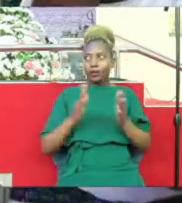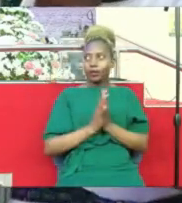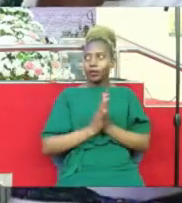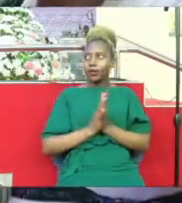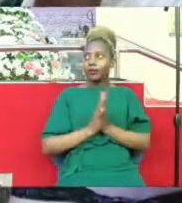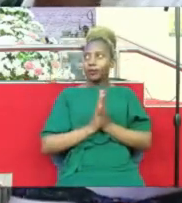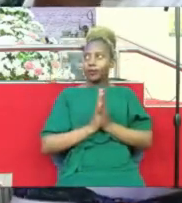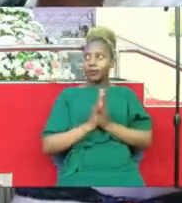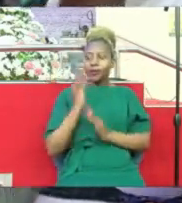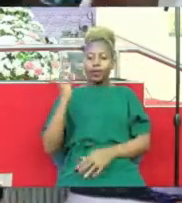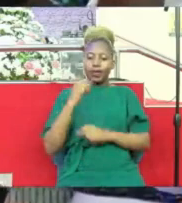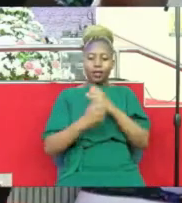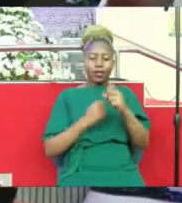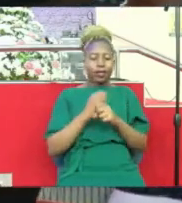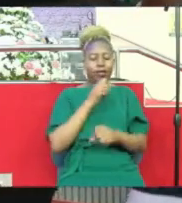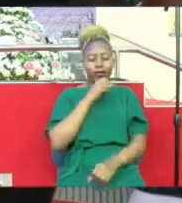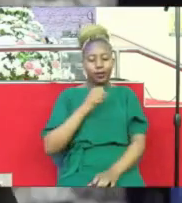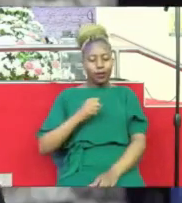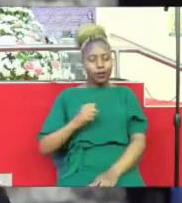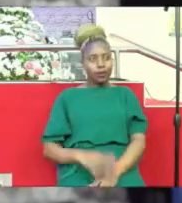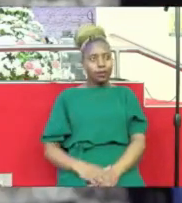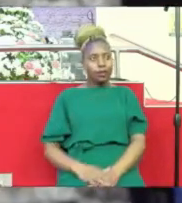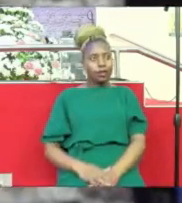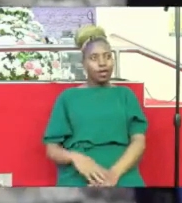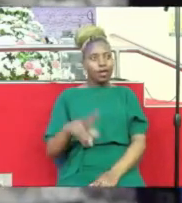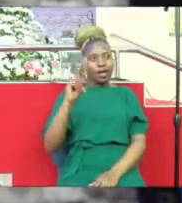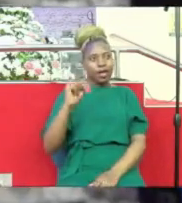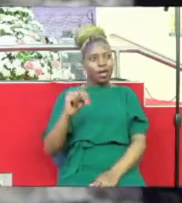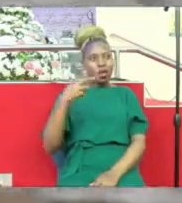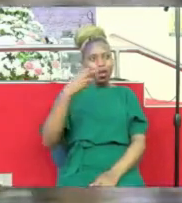3 years old, no holes in his heart,